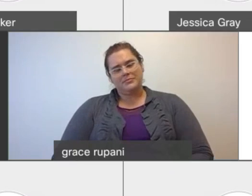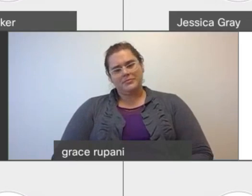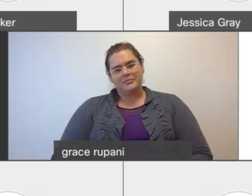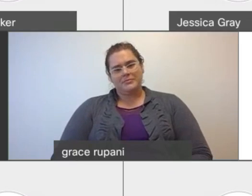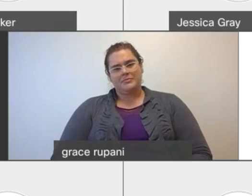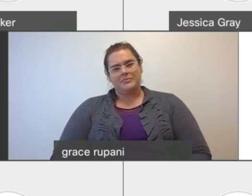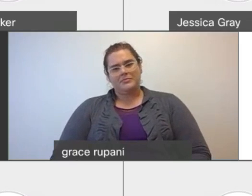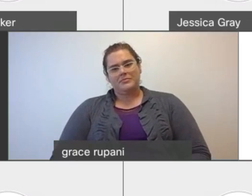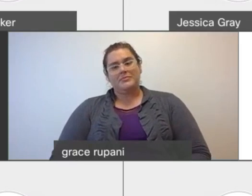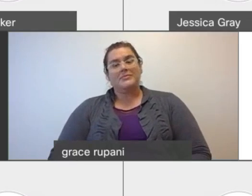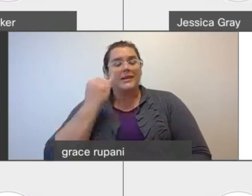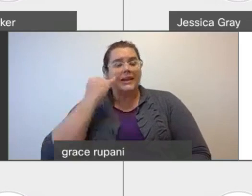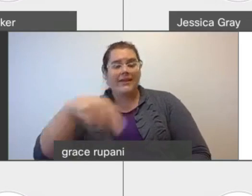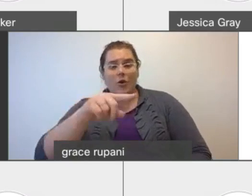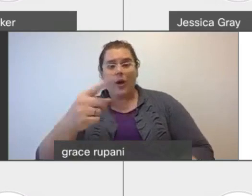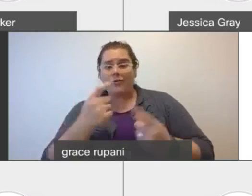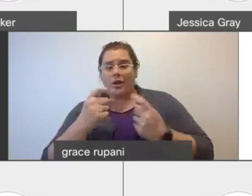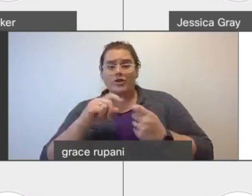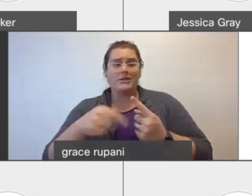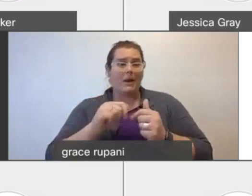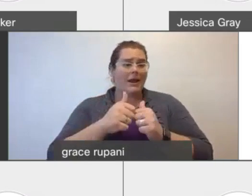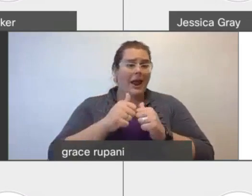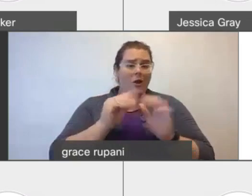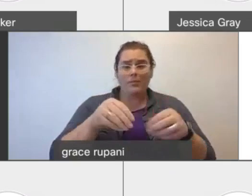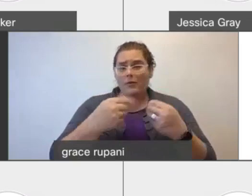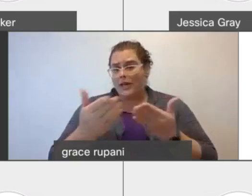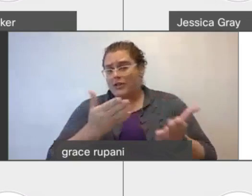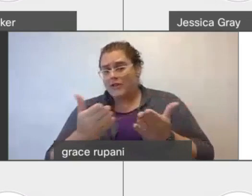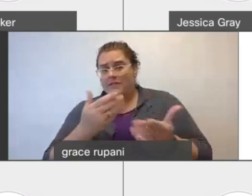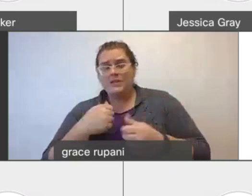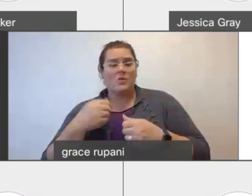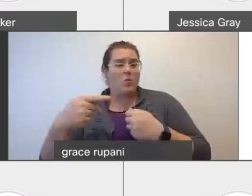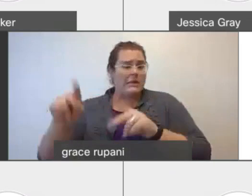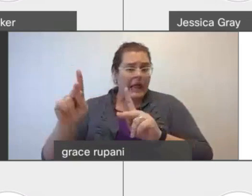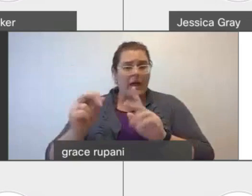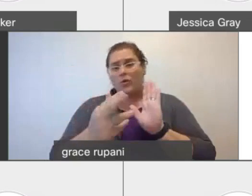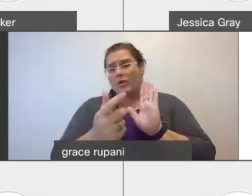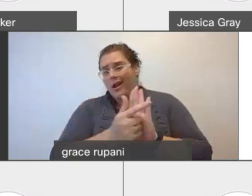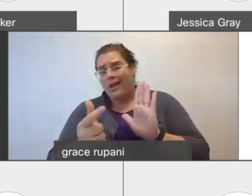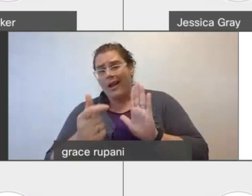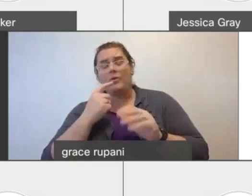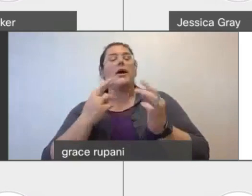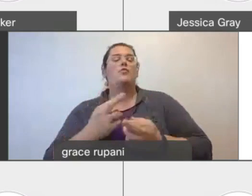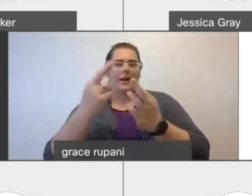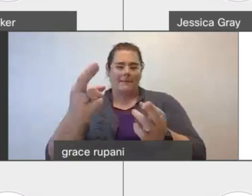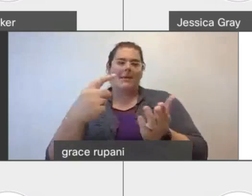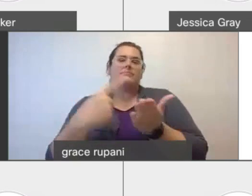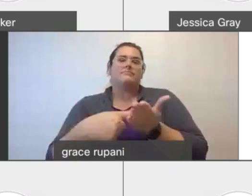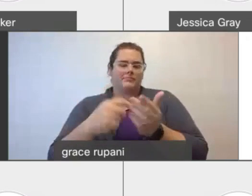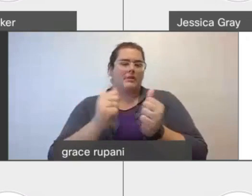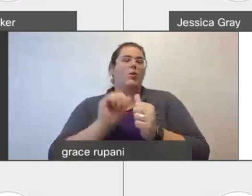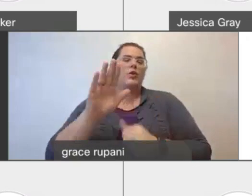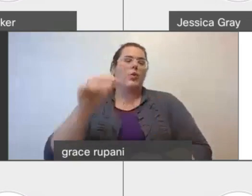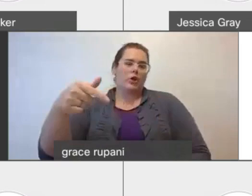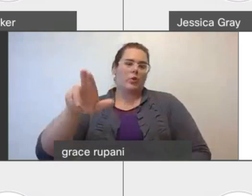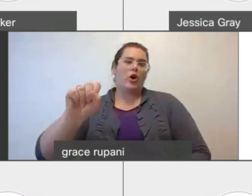If people have questions about how they're providing services, what's allowed, I would recommend that perhaps they talk with their quality resource